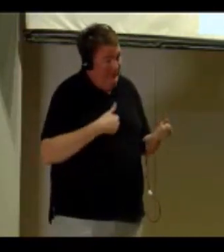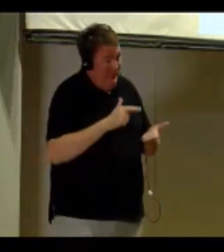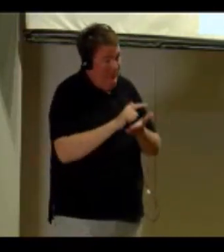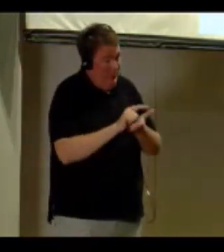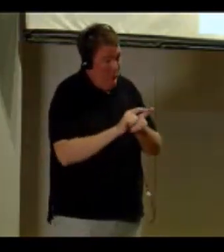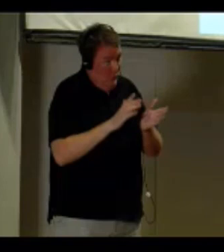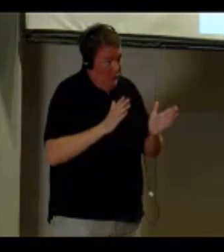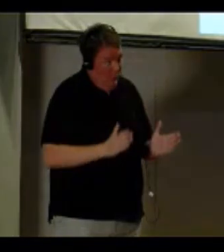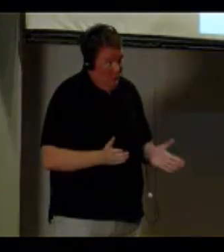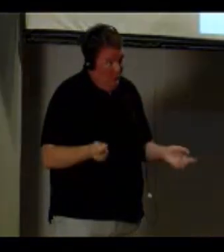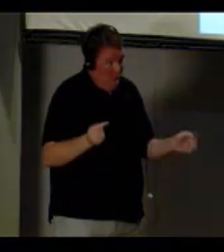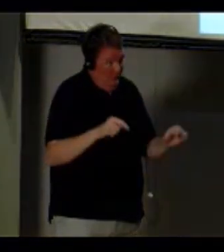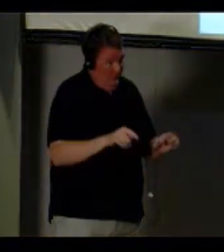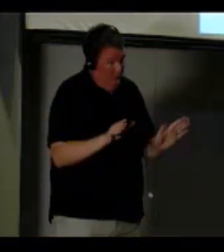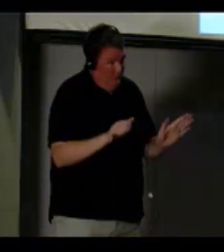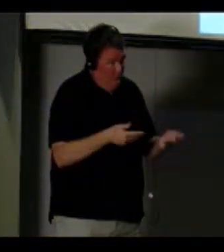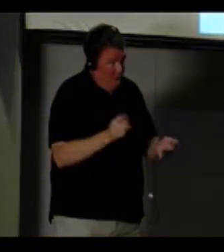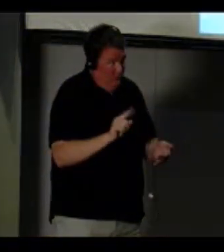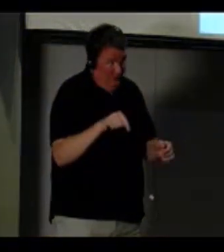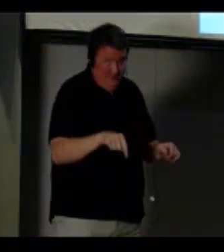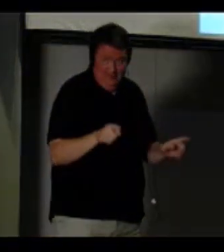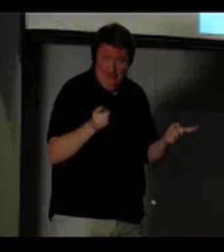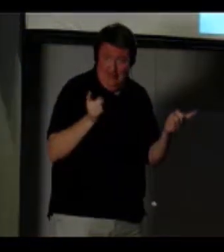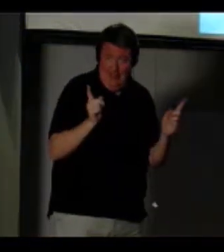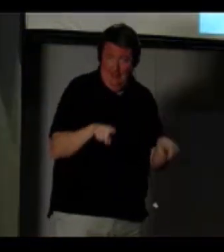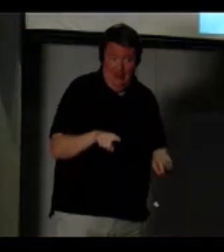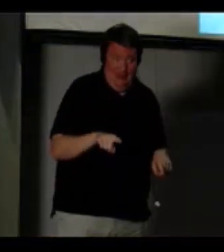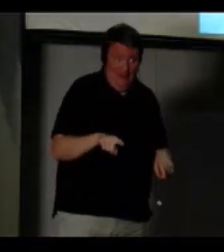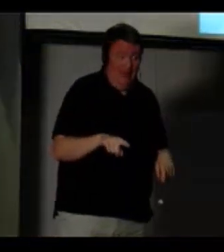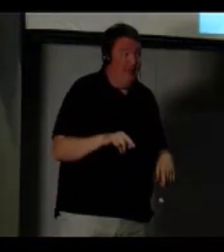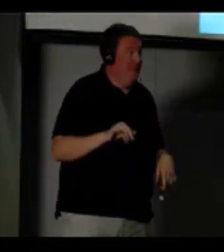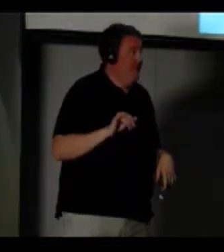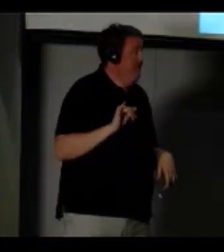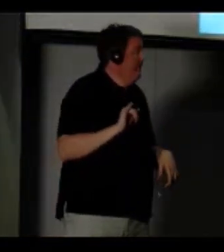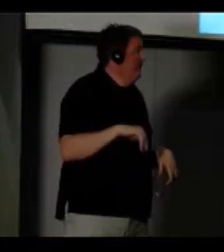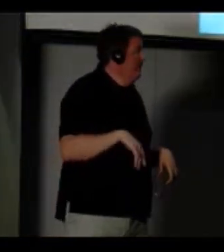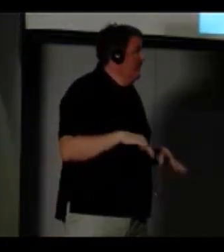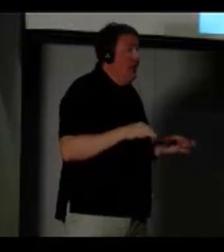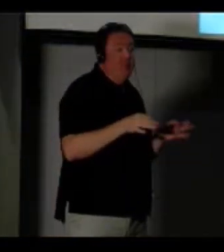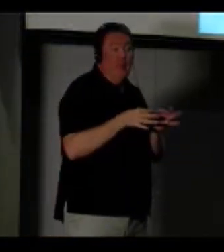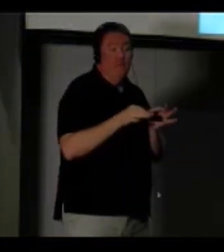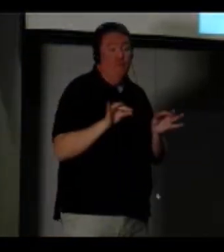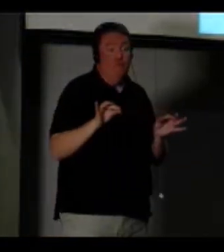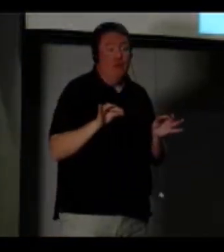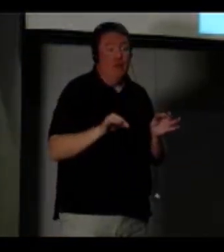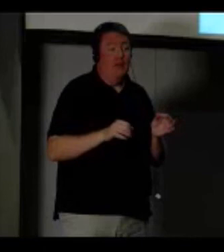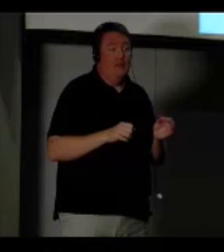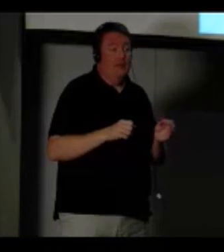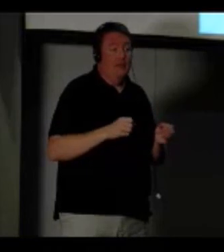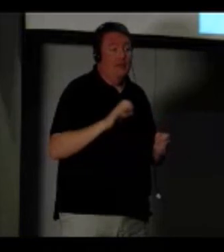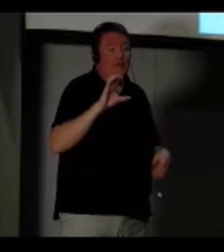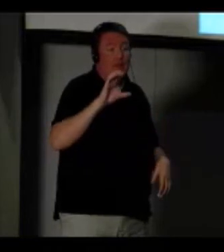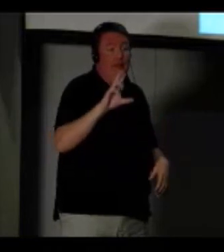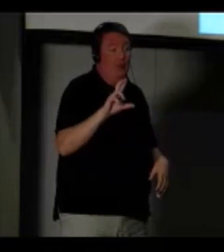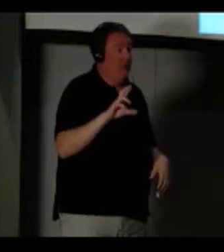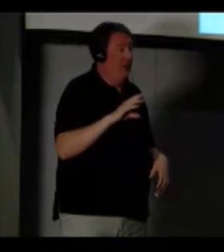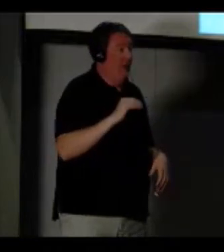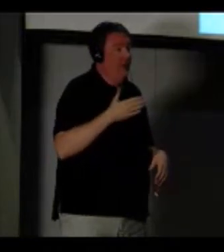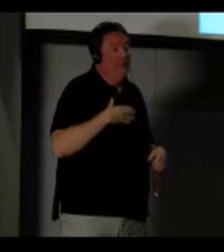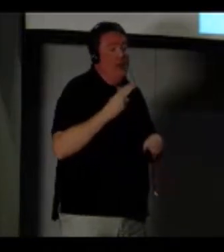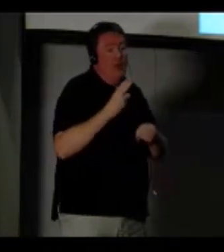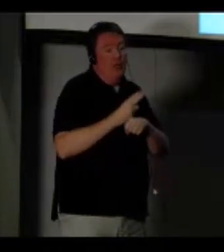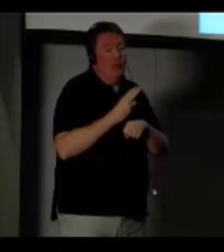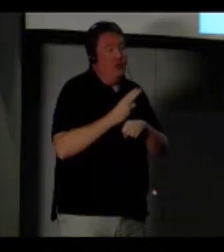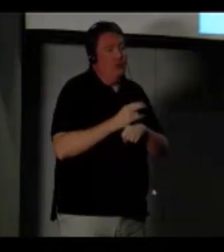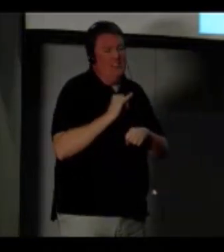in the room where it happens. And yes, that phrase is copyrighted, and yes, I think my use is probably a